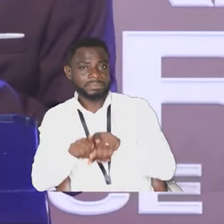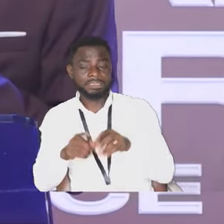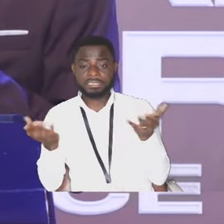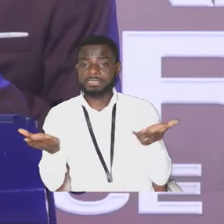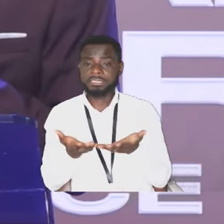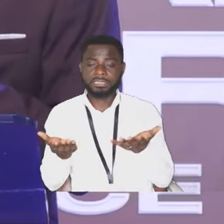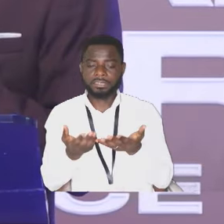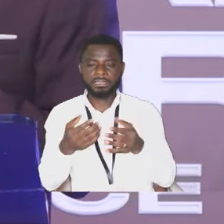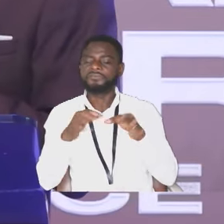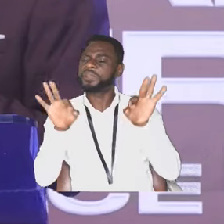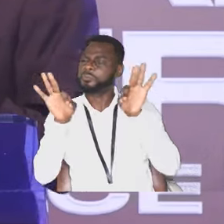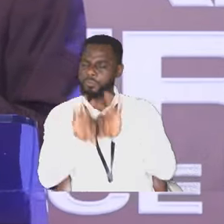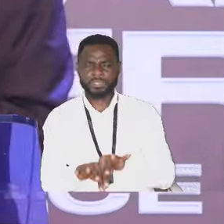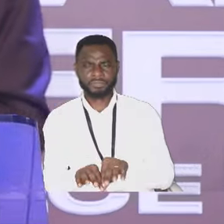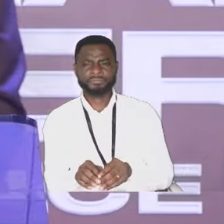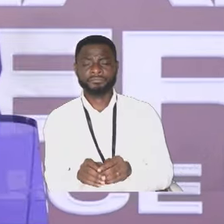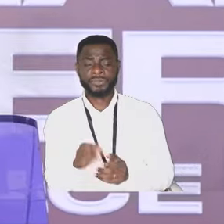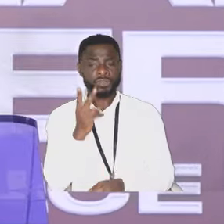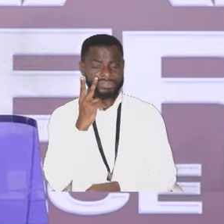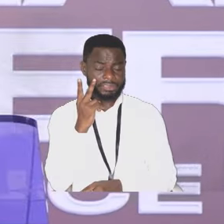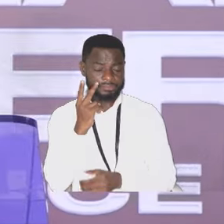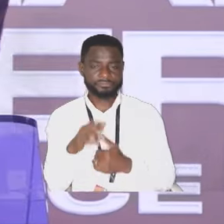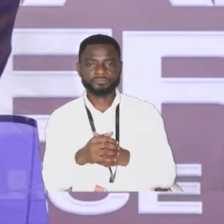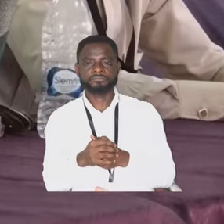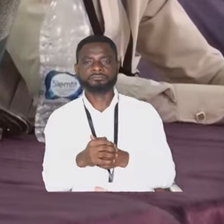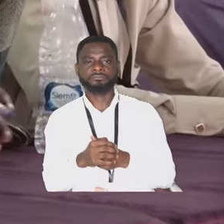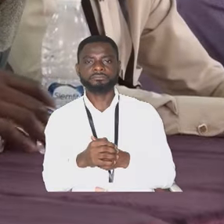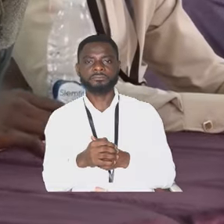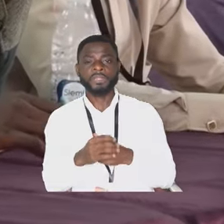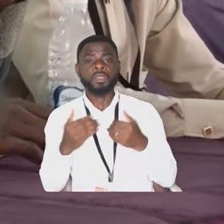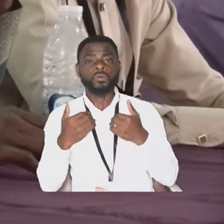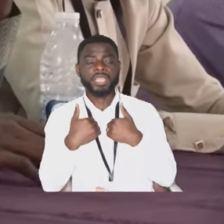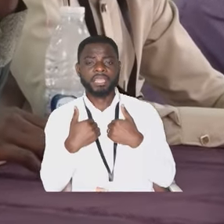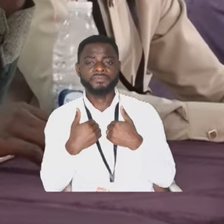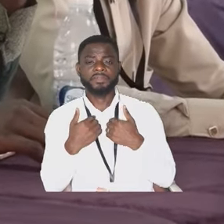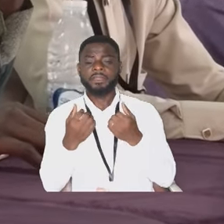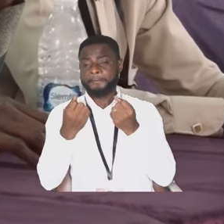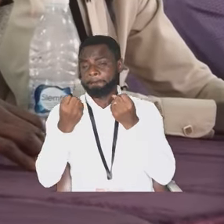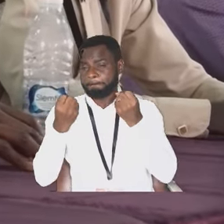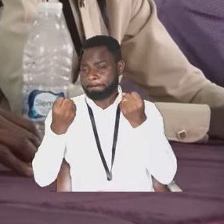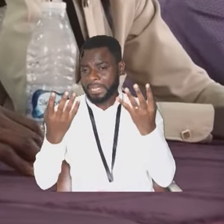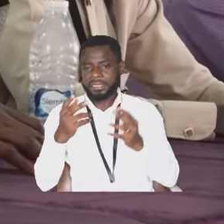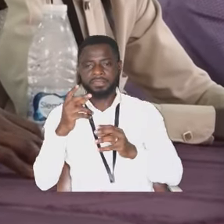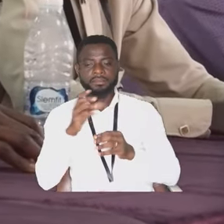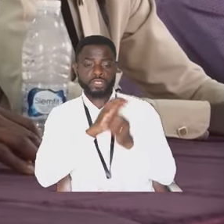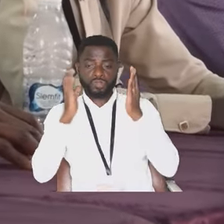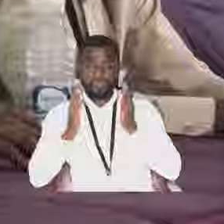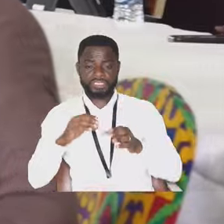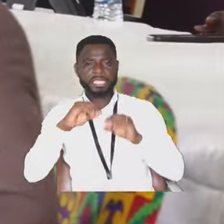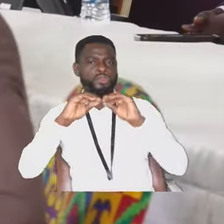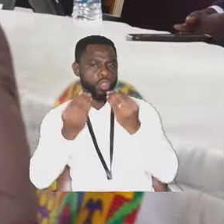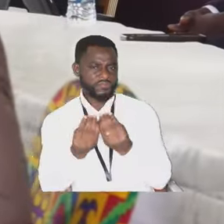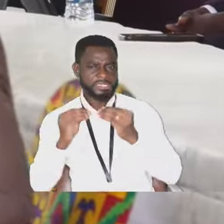is very important. You see, we have quite a number of Christians in public offices. The person may